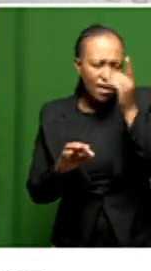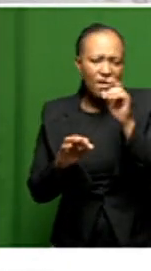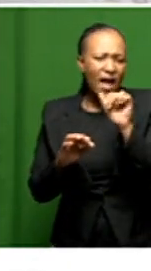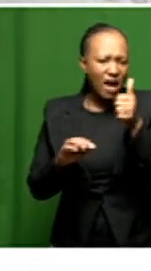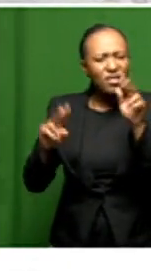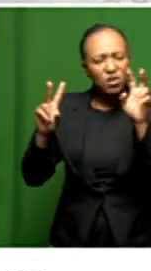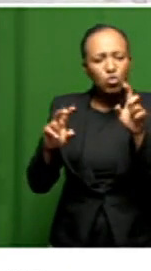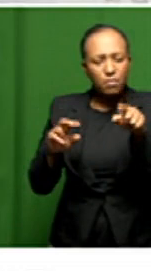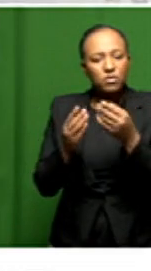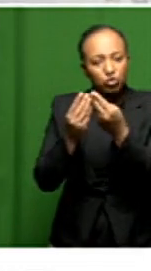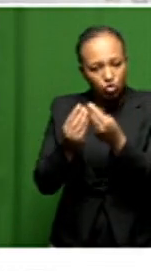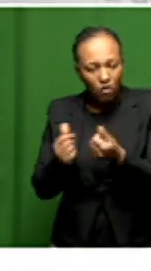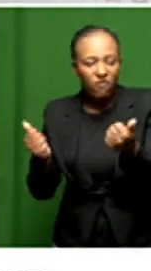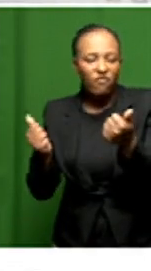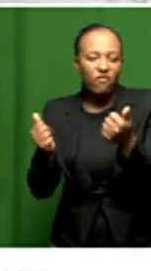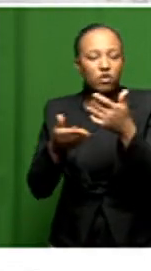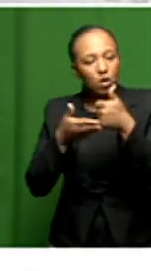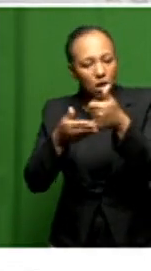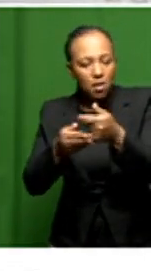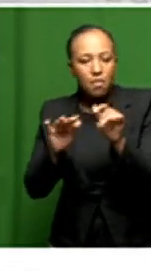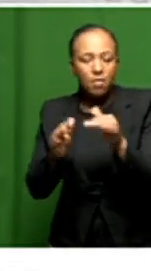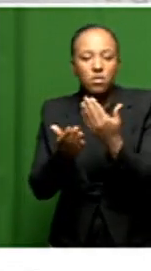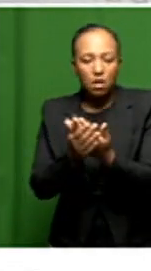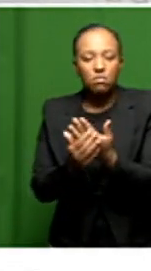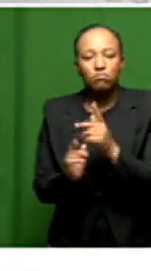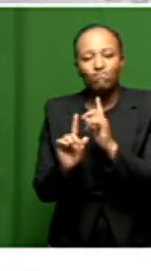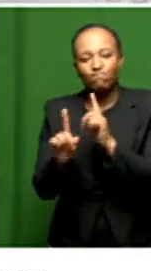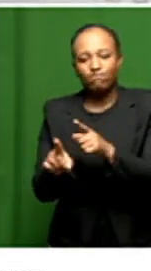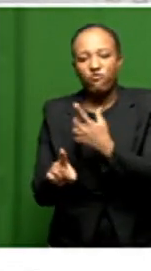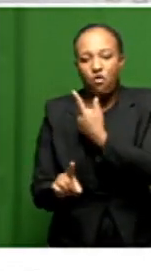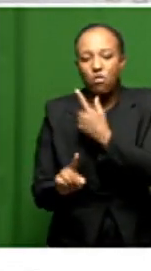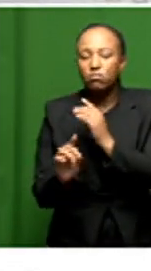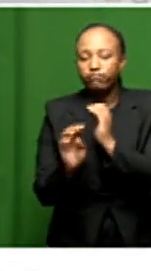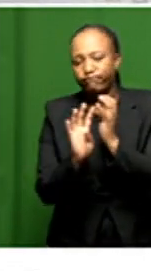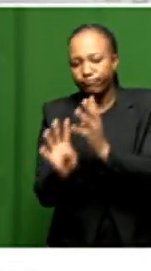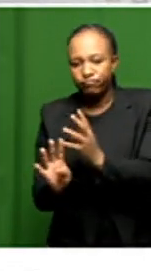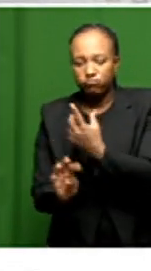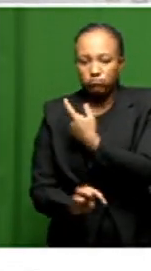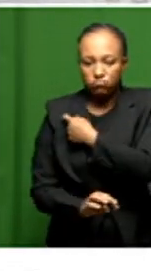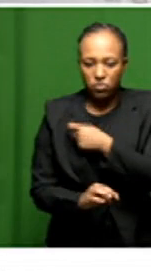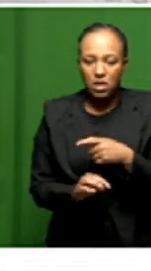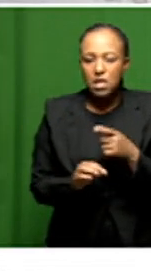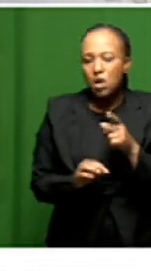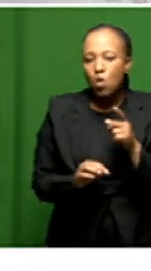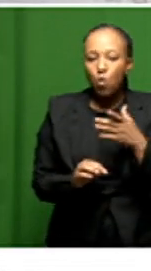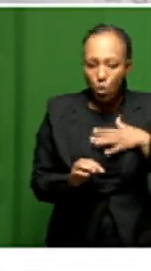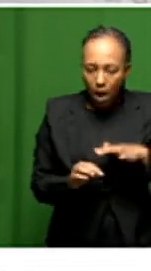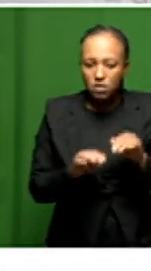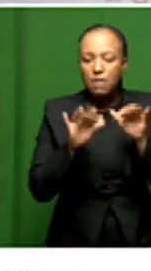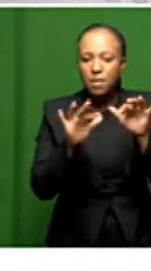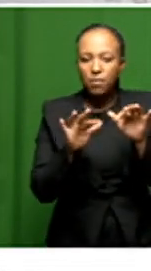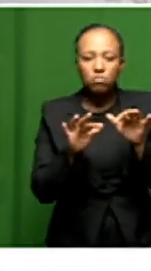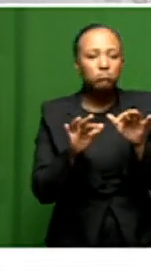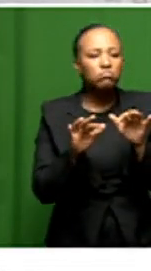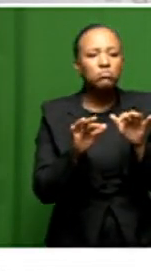be overcome to help people get to their vaccines. So we're really just looking for people to meet